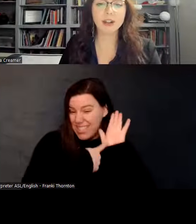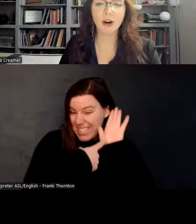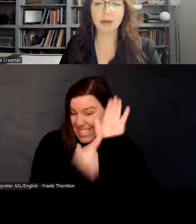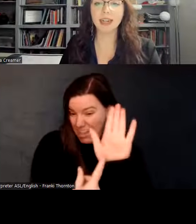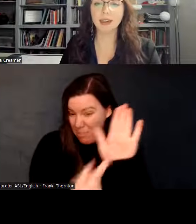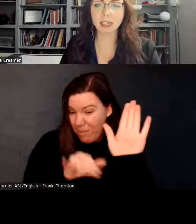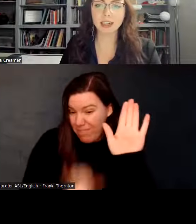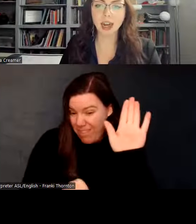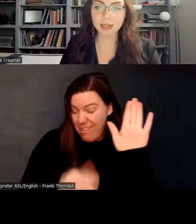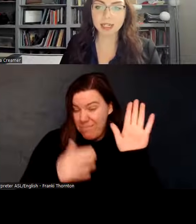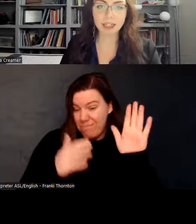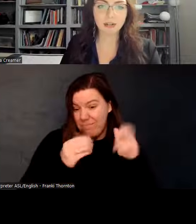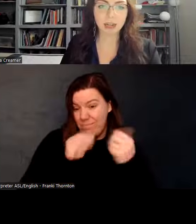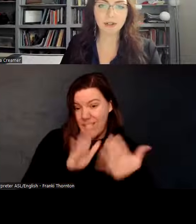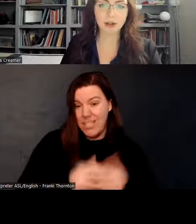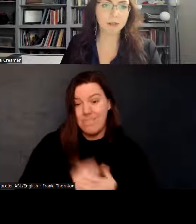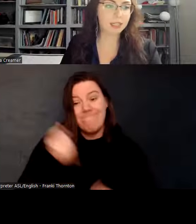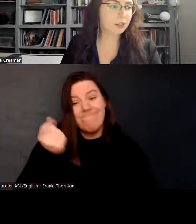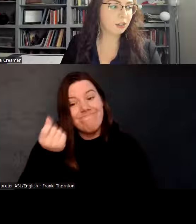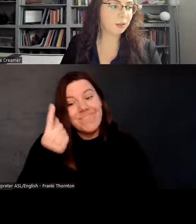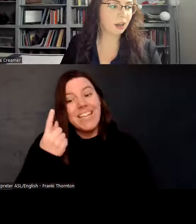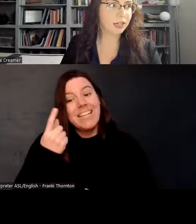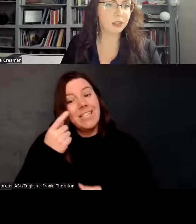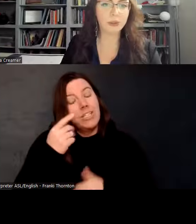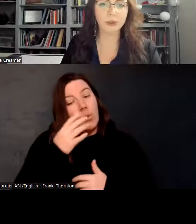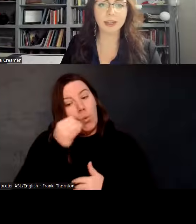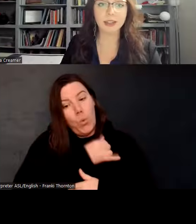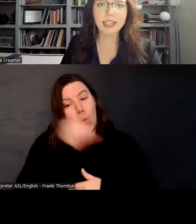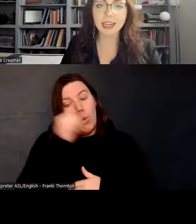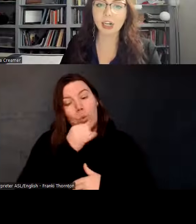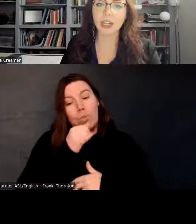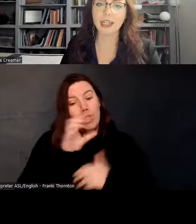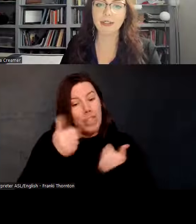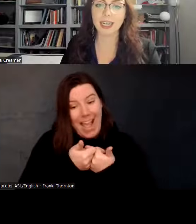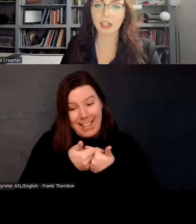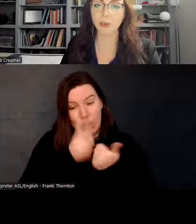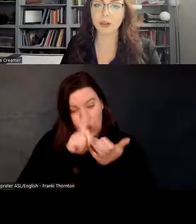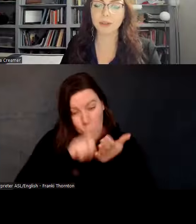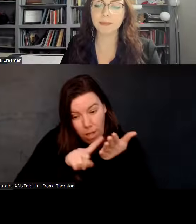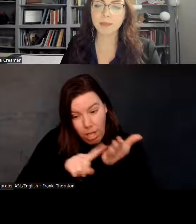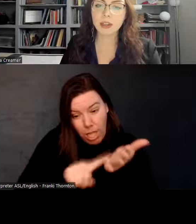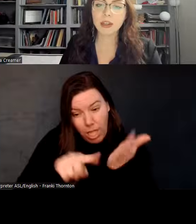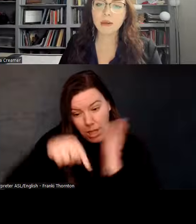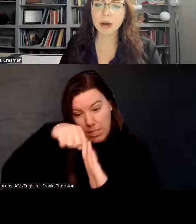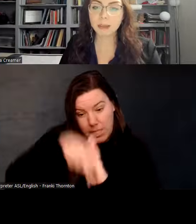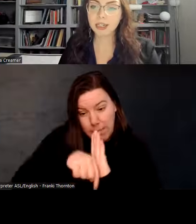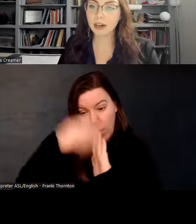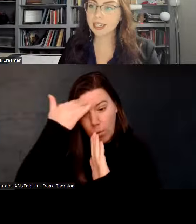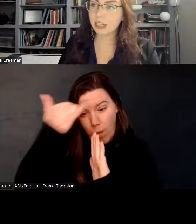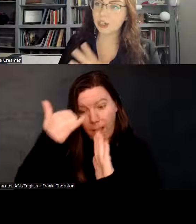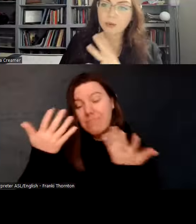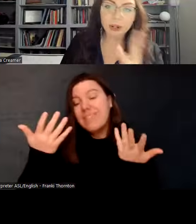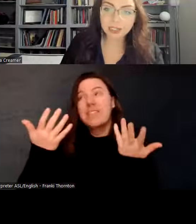infamously difficult by the complete dominance of leftover material belonging to the elite echelons of the ancient world.